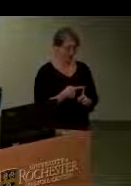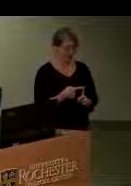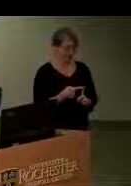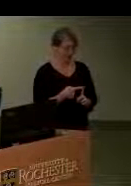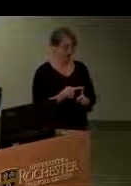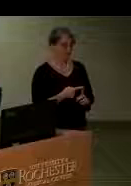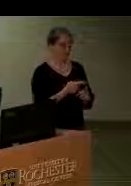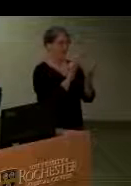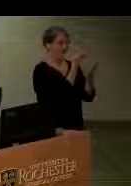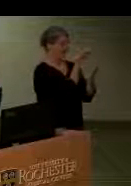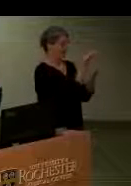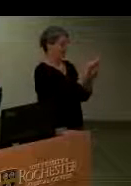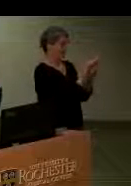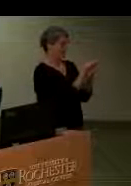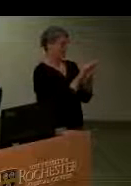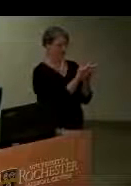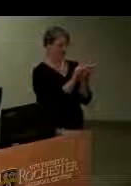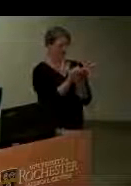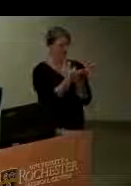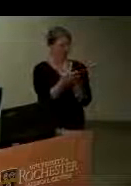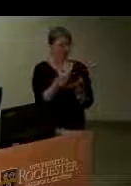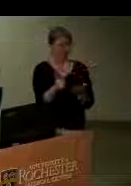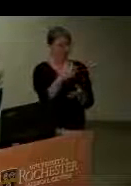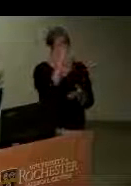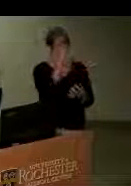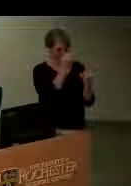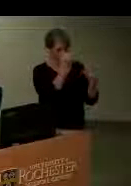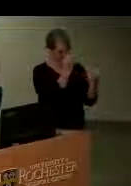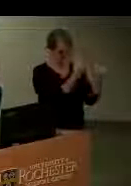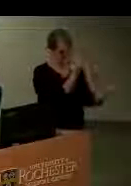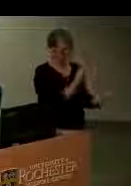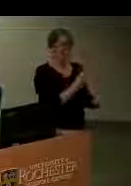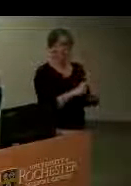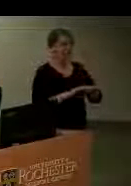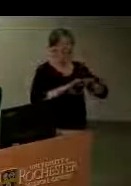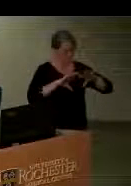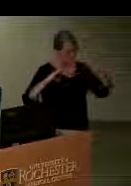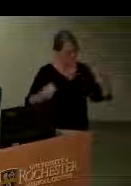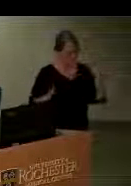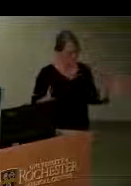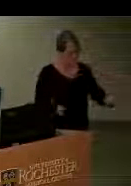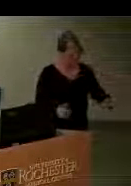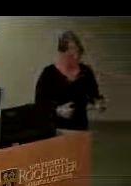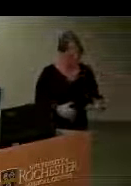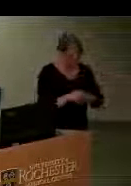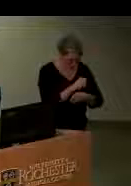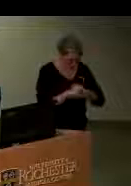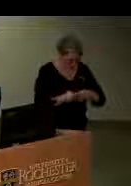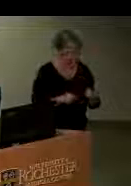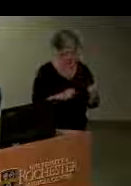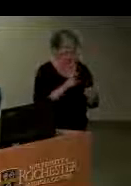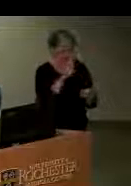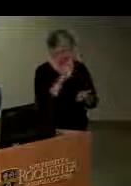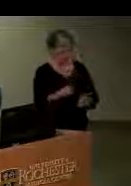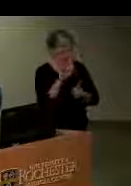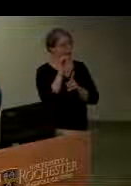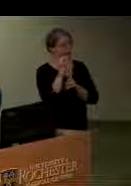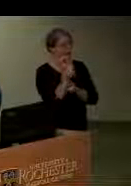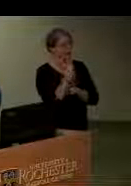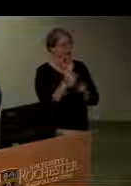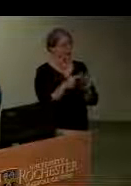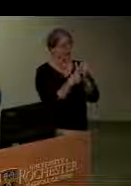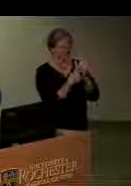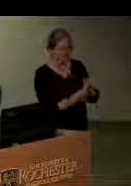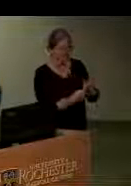laying out facts that need to be remembered. But we do lots of whole class exercises, usually triggered by a real case, and usually